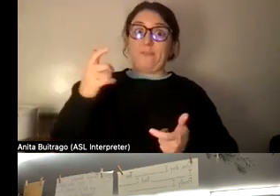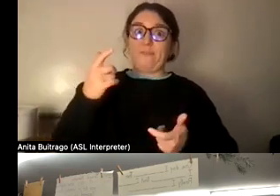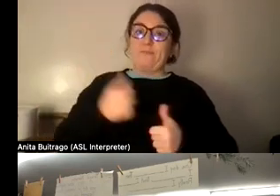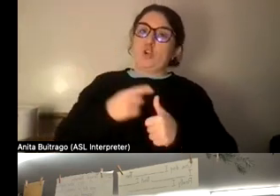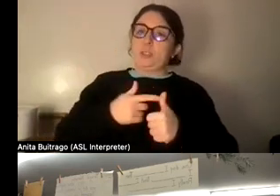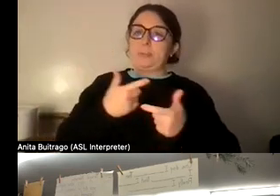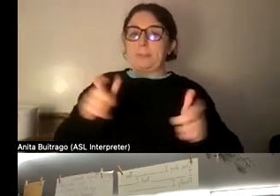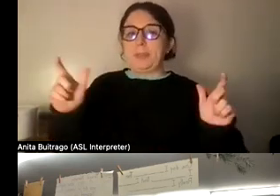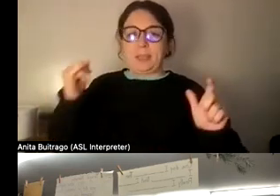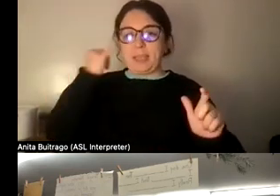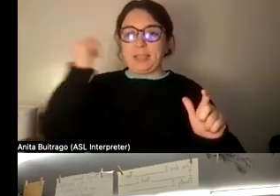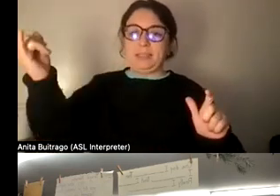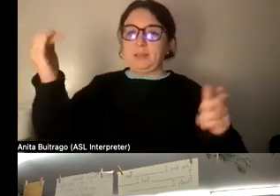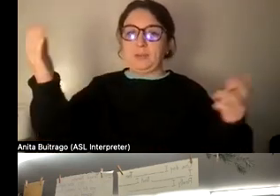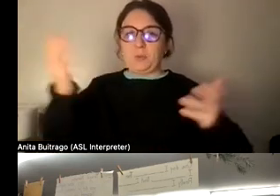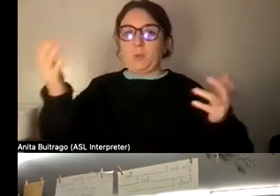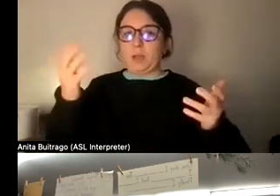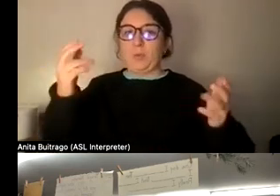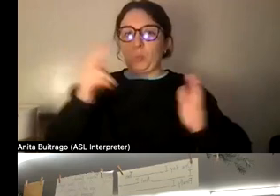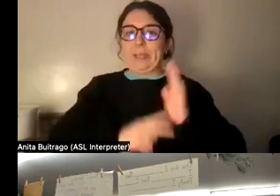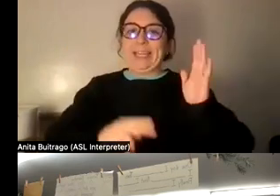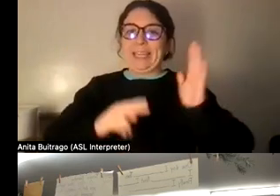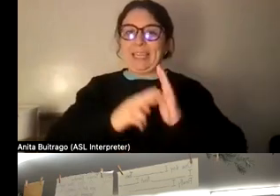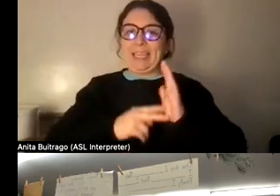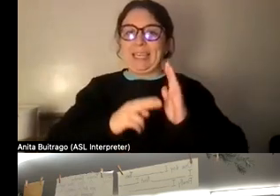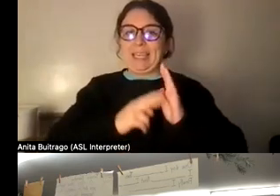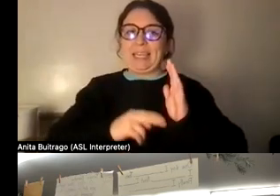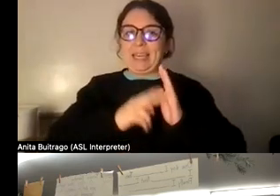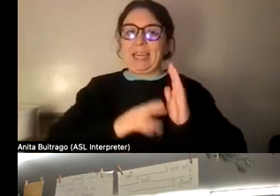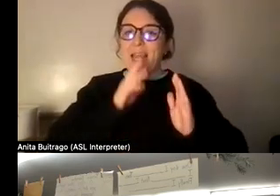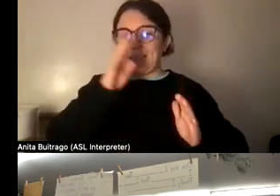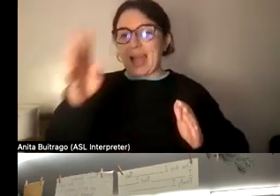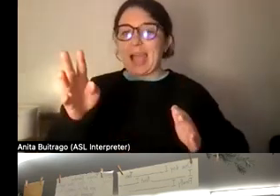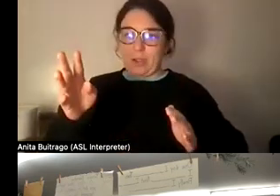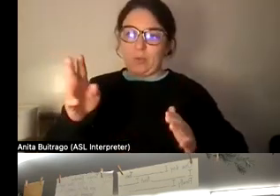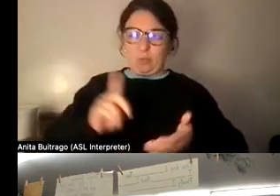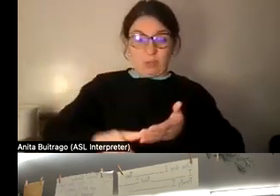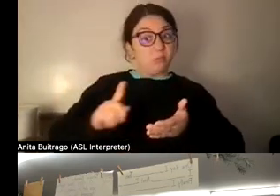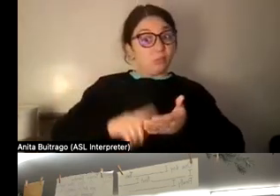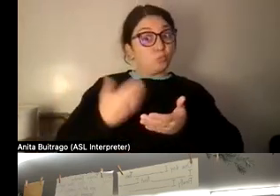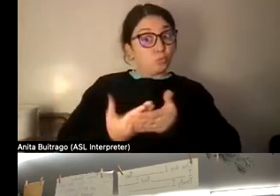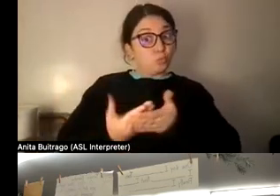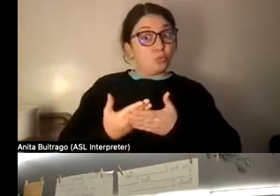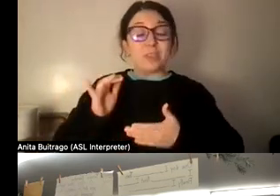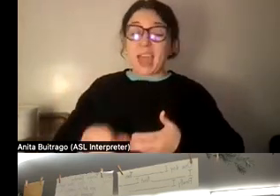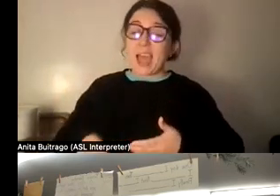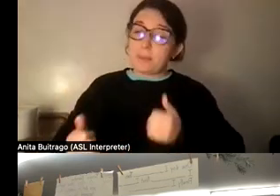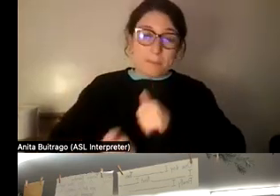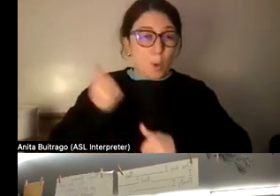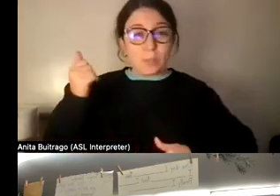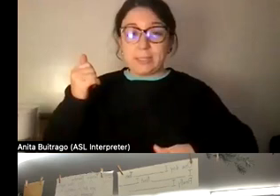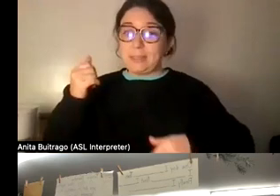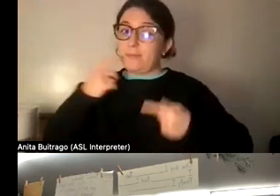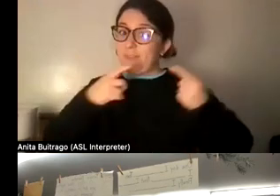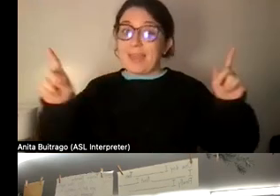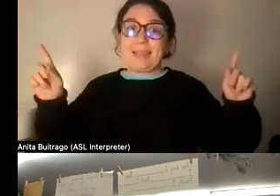children. Research says that reading aloud to children is the single most effective parent practice for enhancing